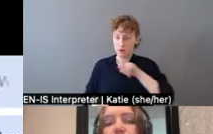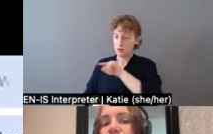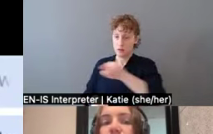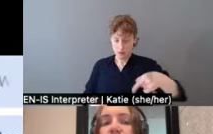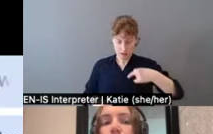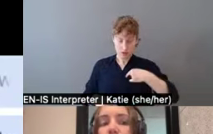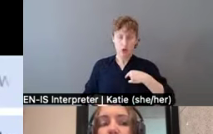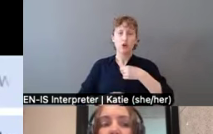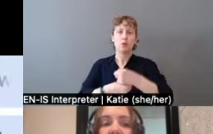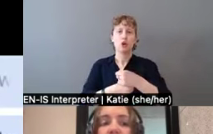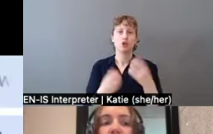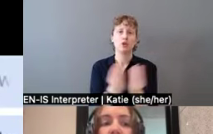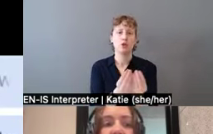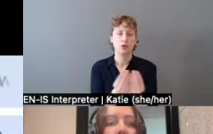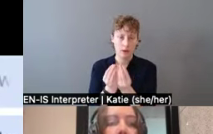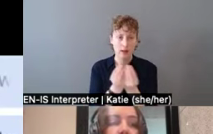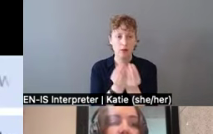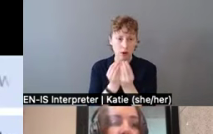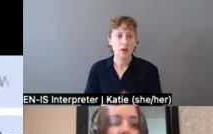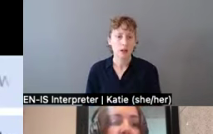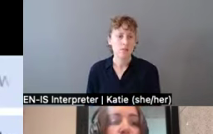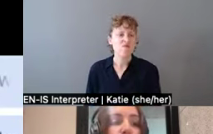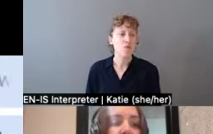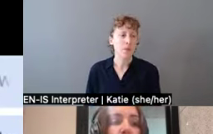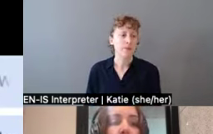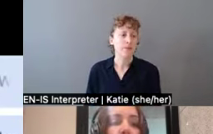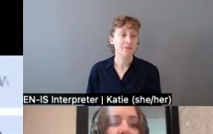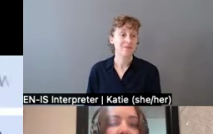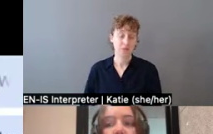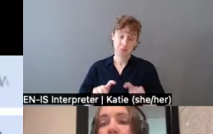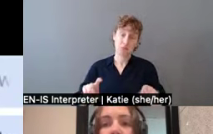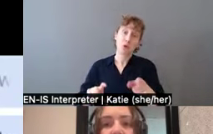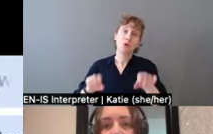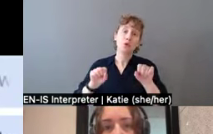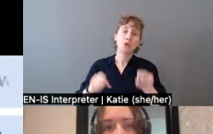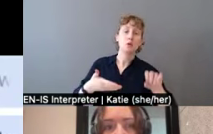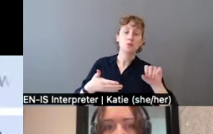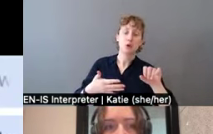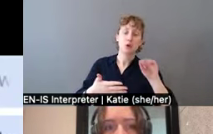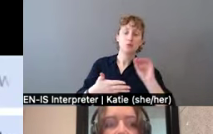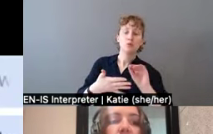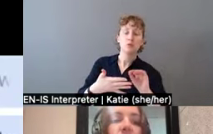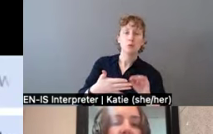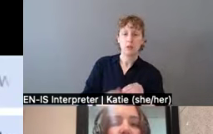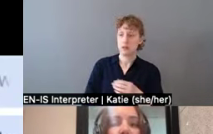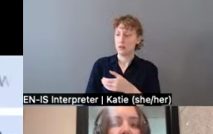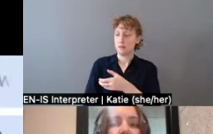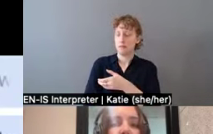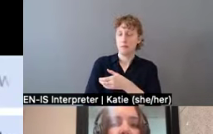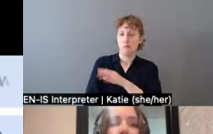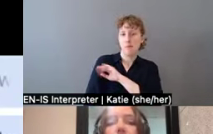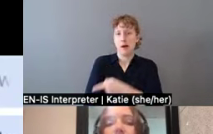This is also somewhere where you can, for example, include some potential power dynamics that there might be in